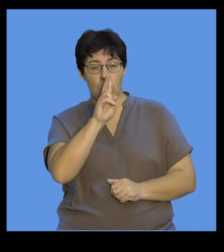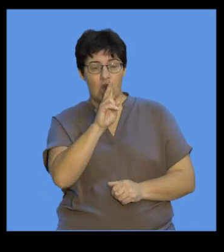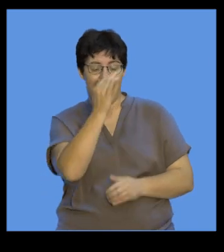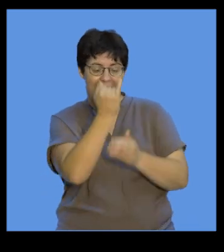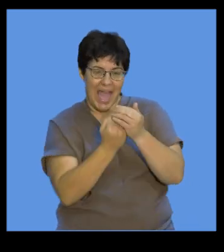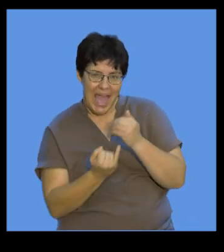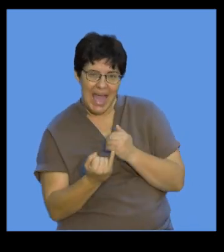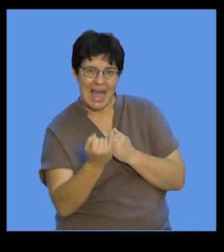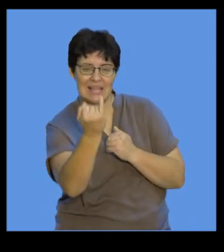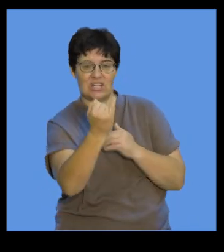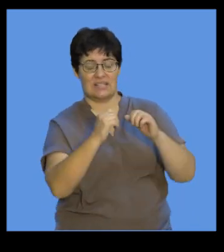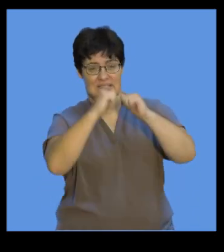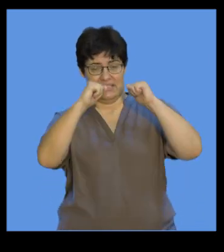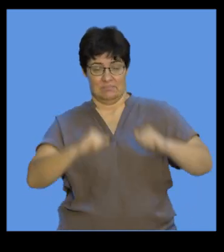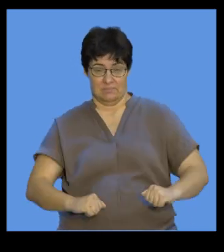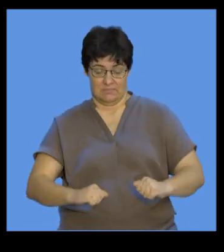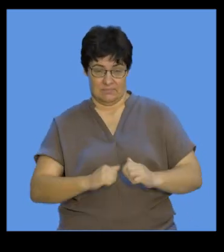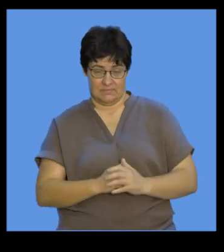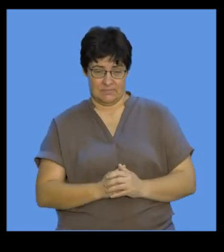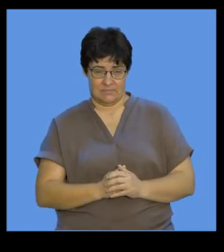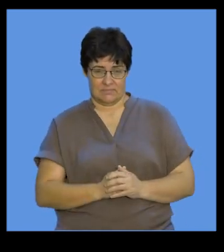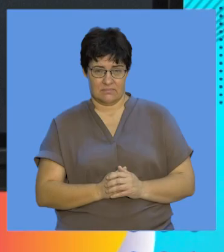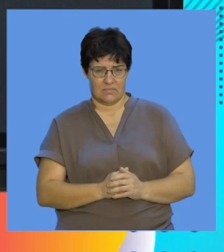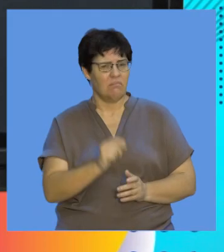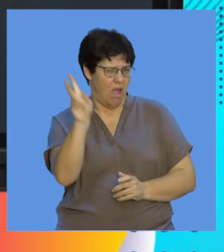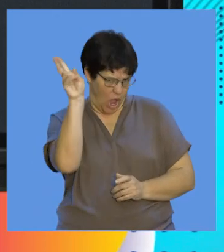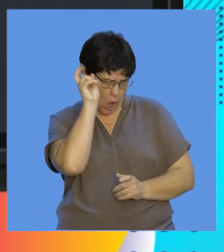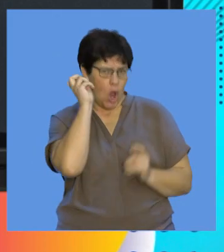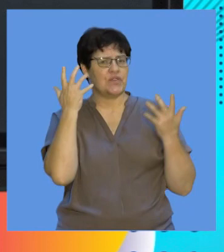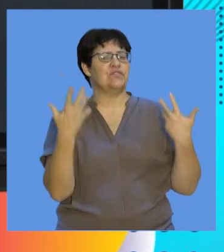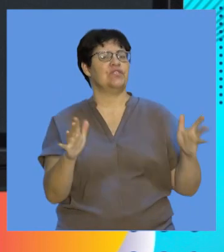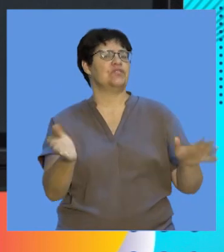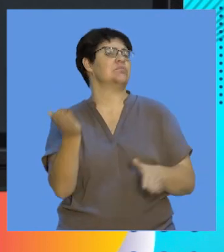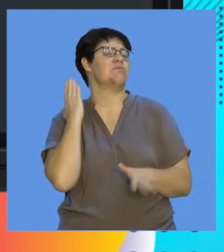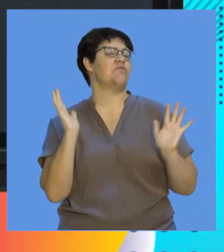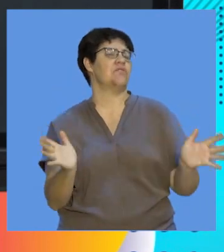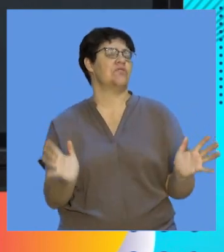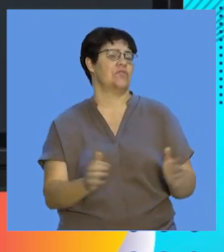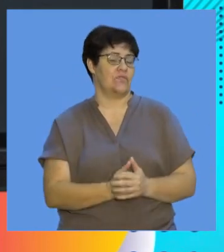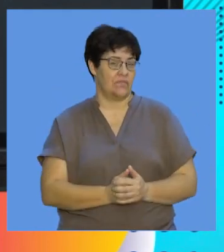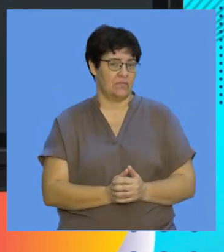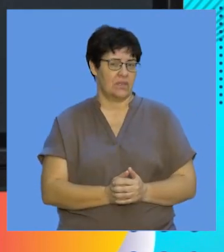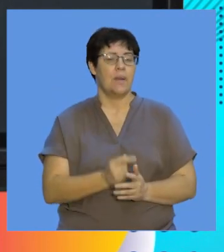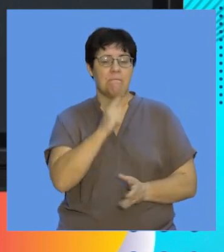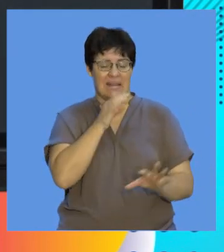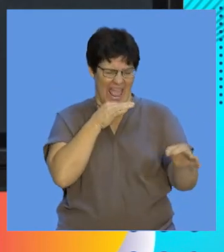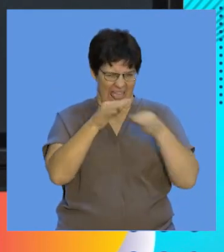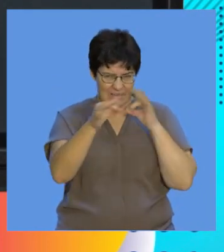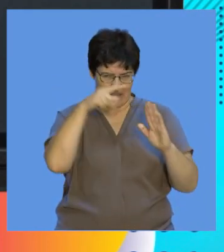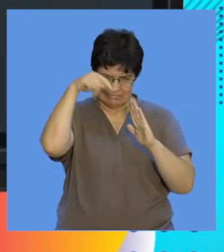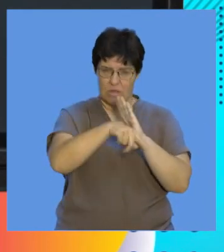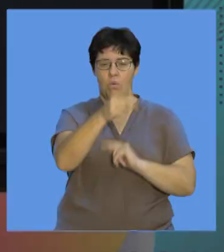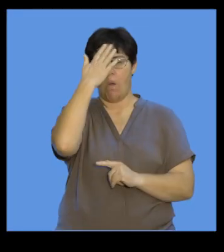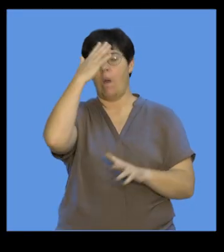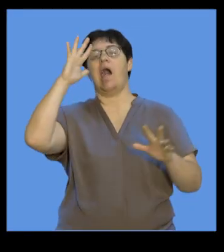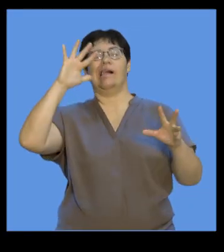word isolated system. You should have heard this term before, but I'm going to go through it in detail so